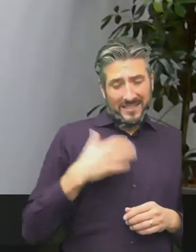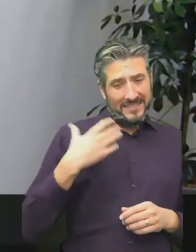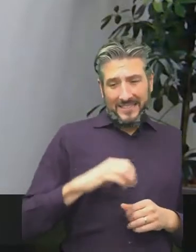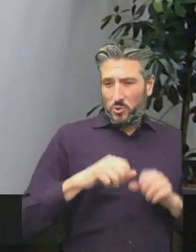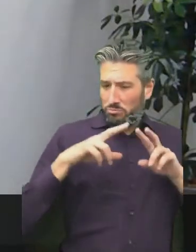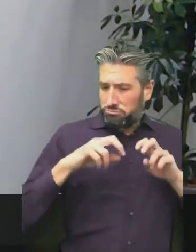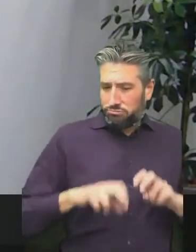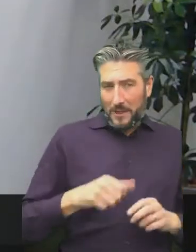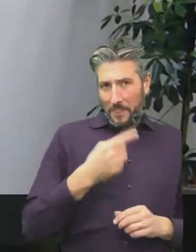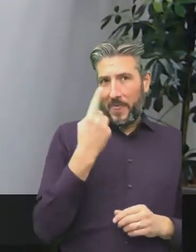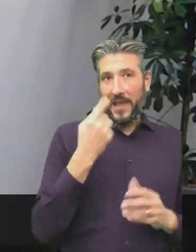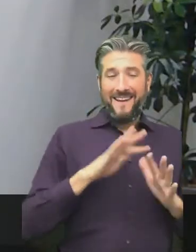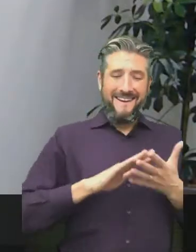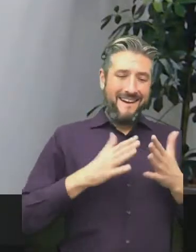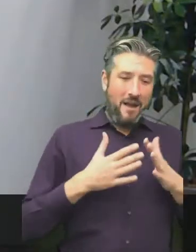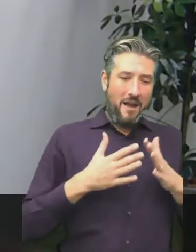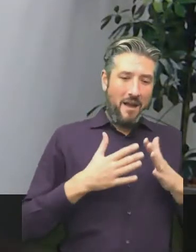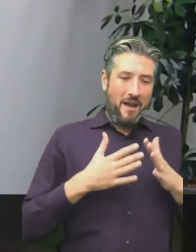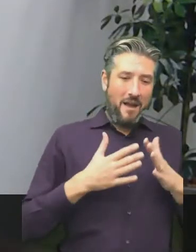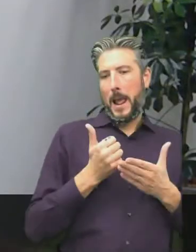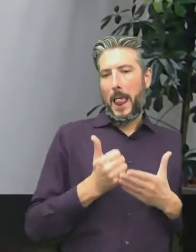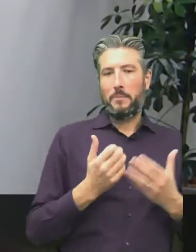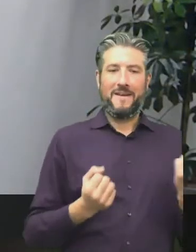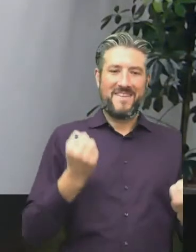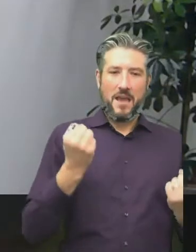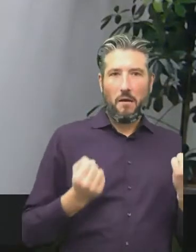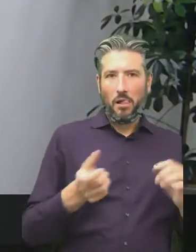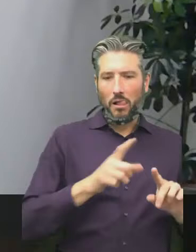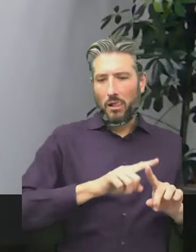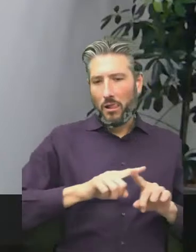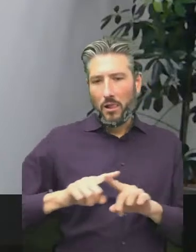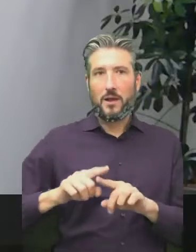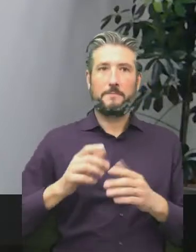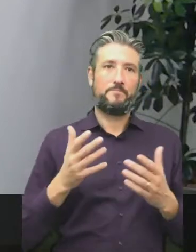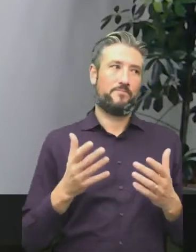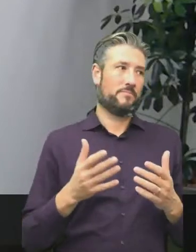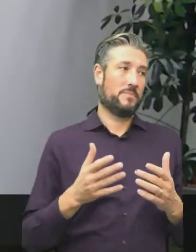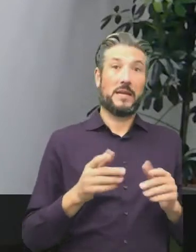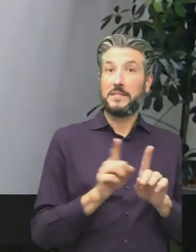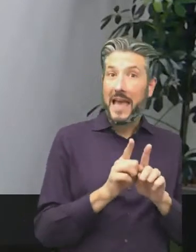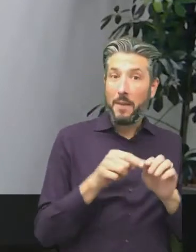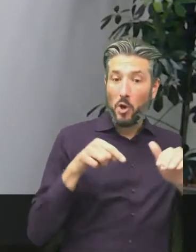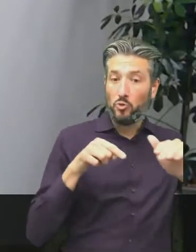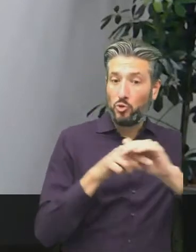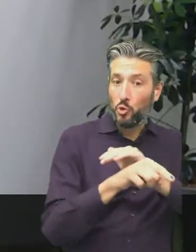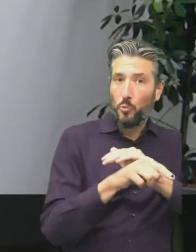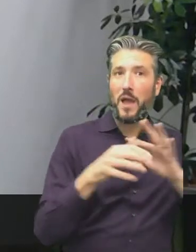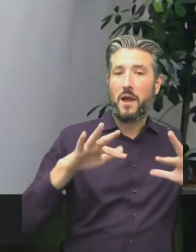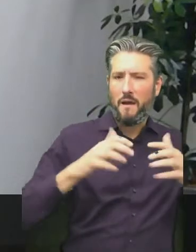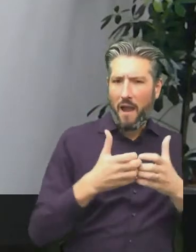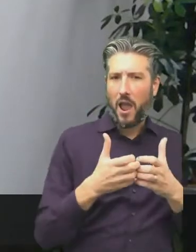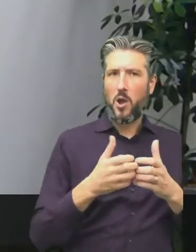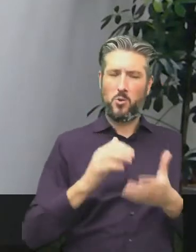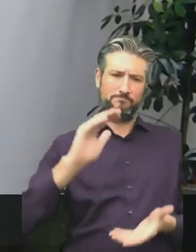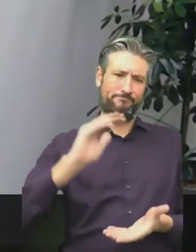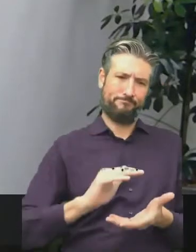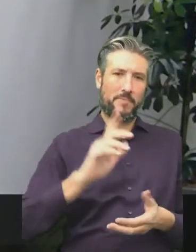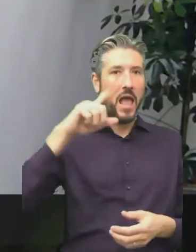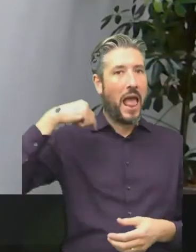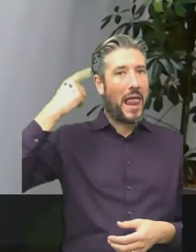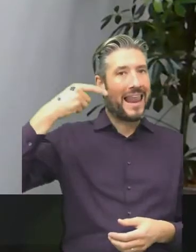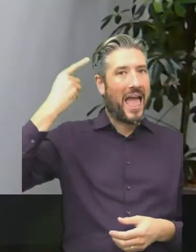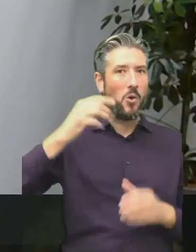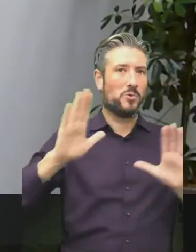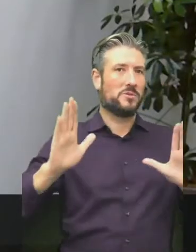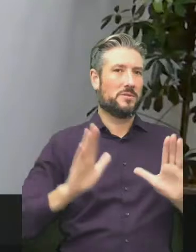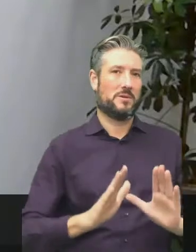it's road vehicles, tubes, or others, less loud. I'm not